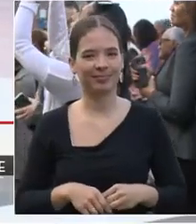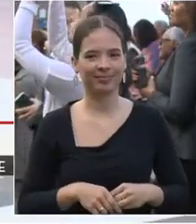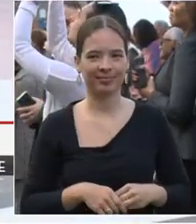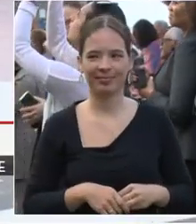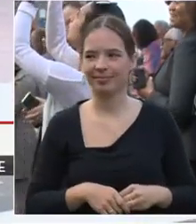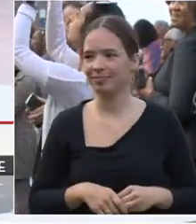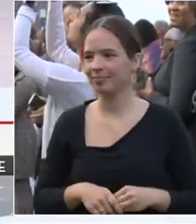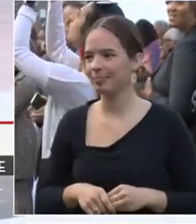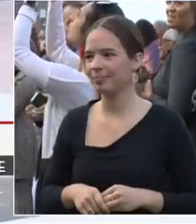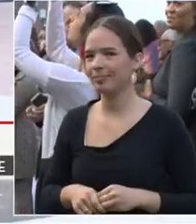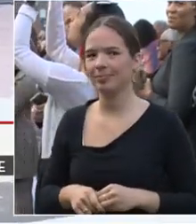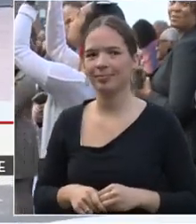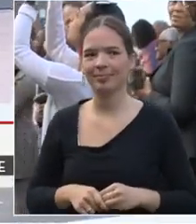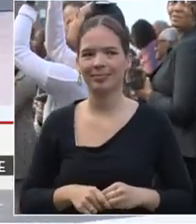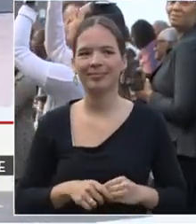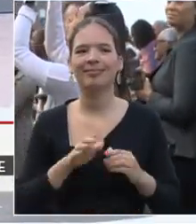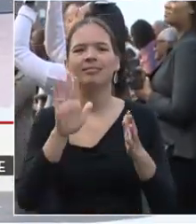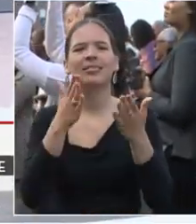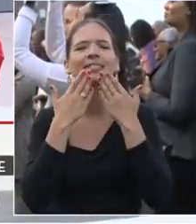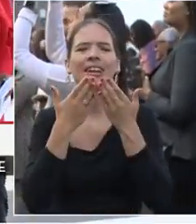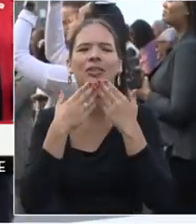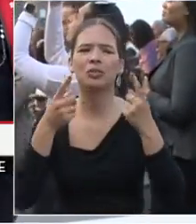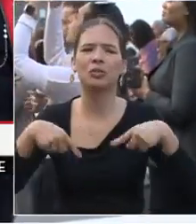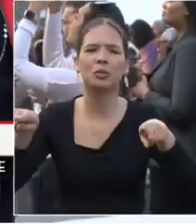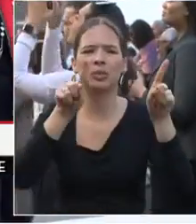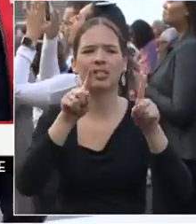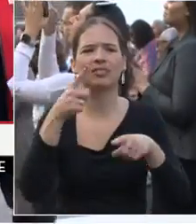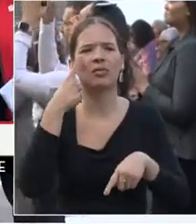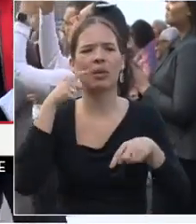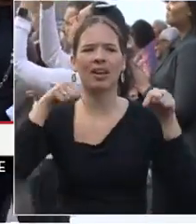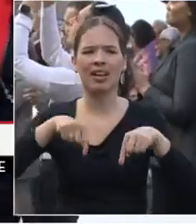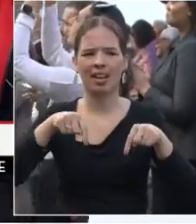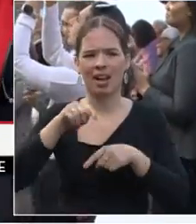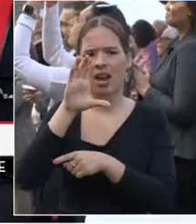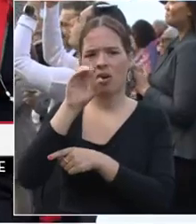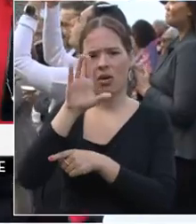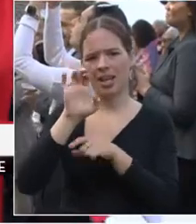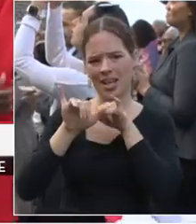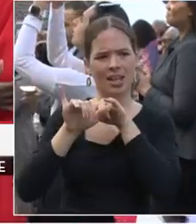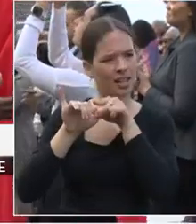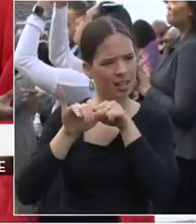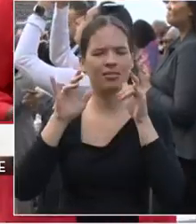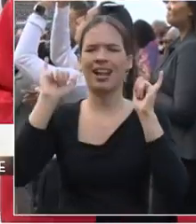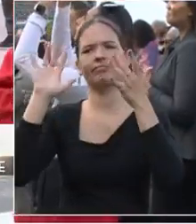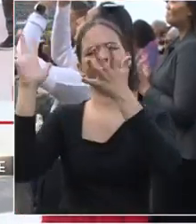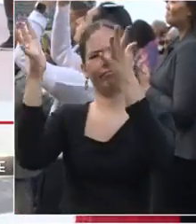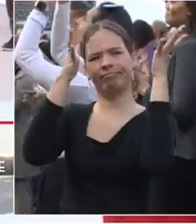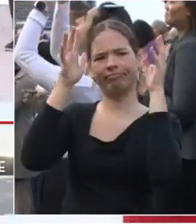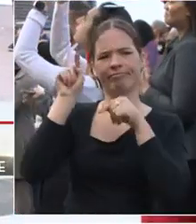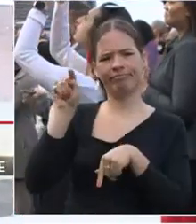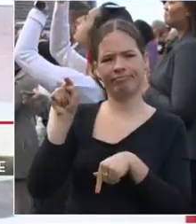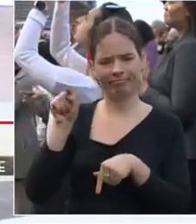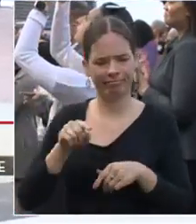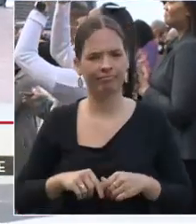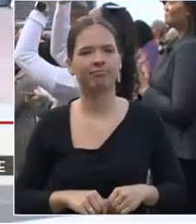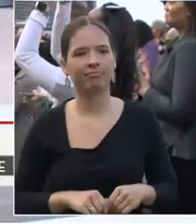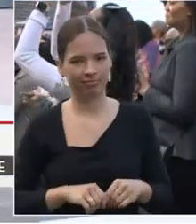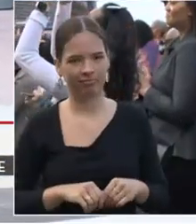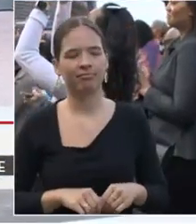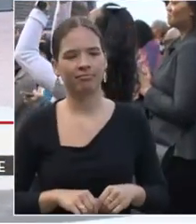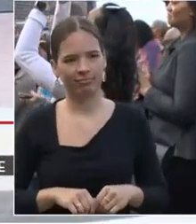Great, thank you. Everybody give Carrie Thornhill a big round of applause.